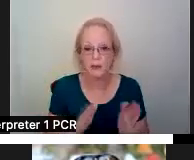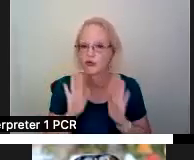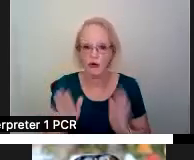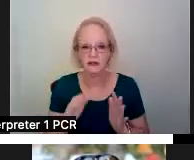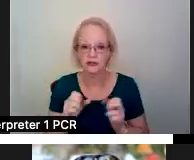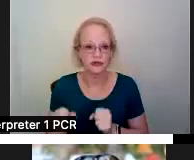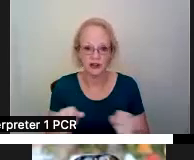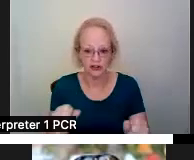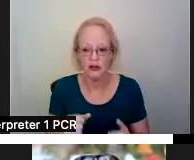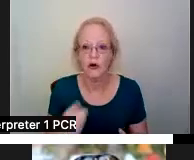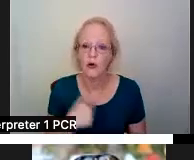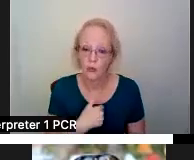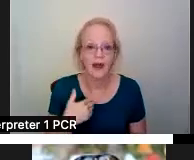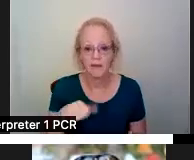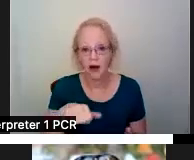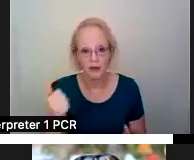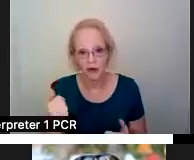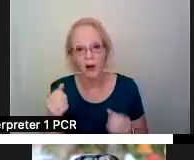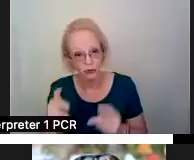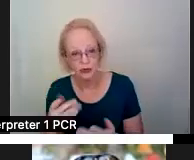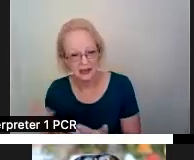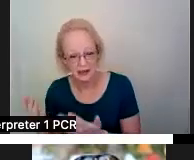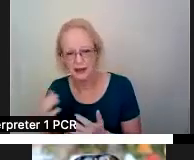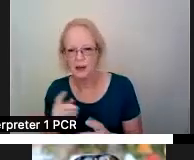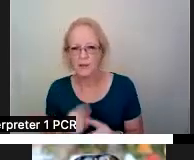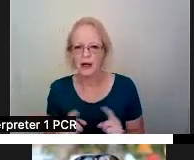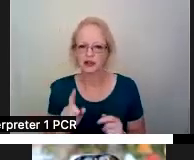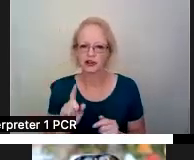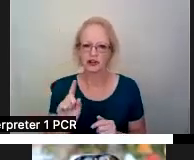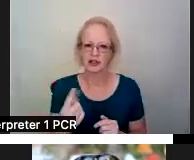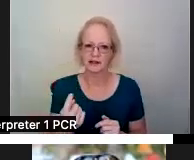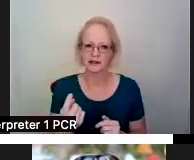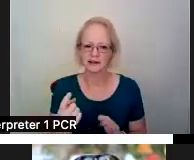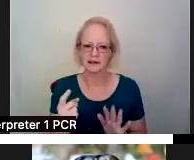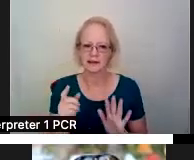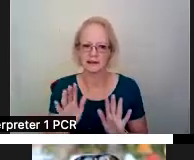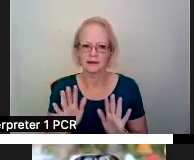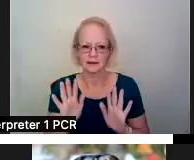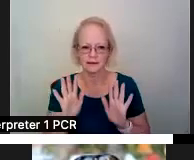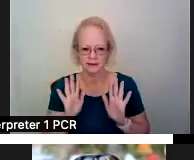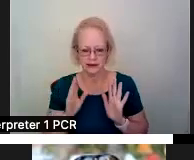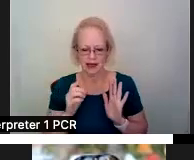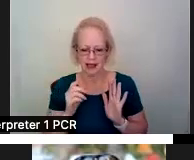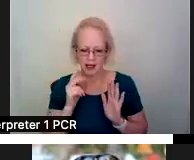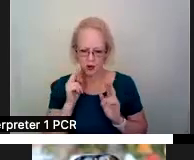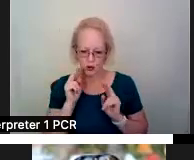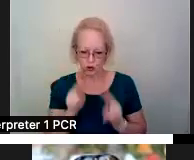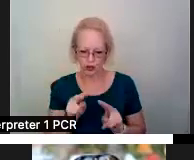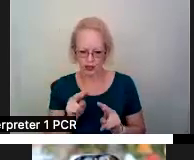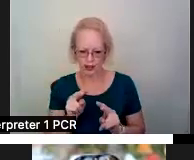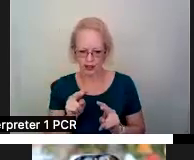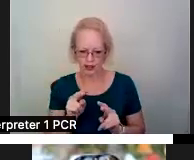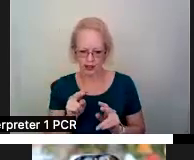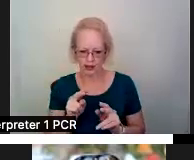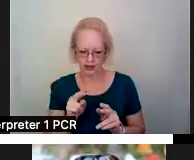other opportunities to consider, but just taking us a step back and looking at the task that we have